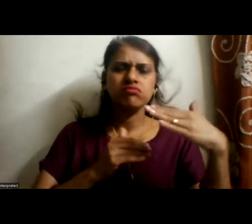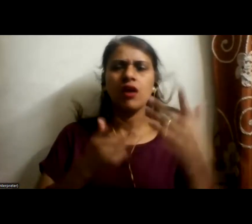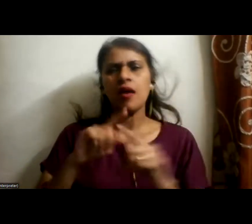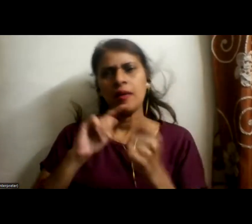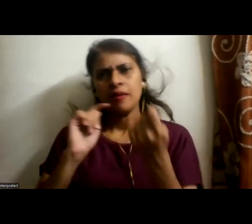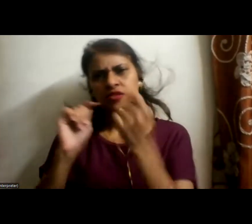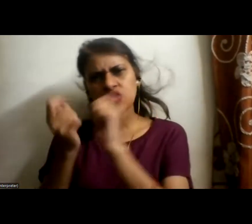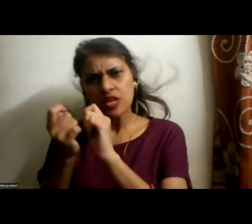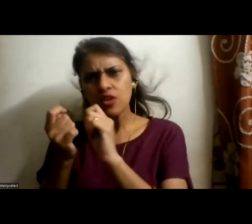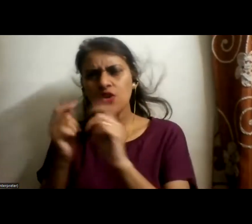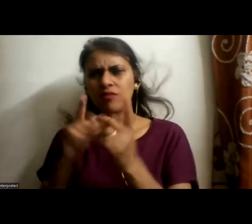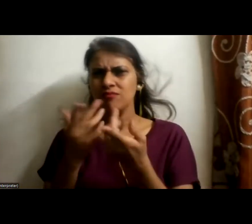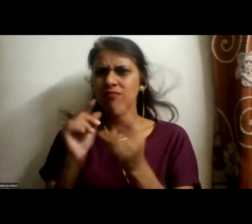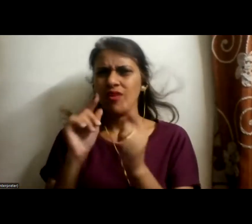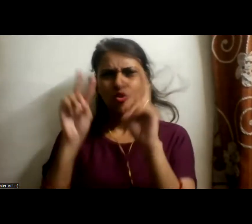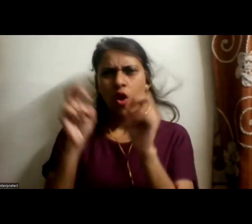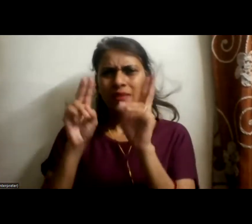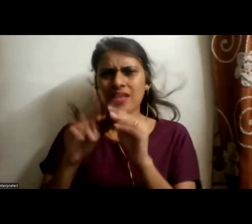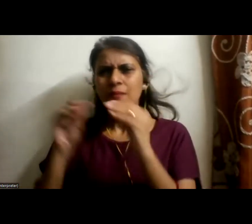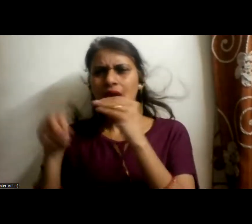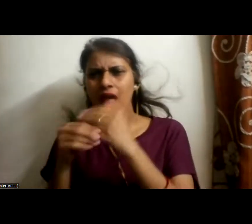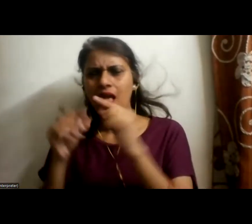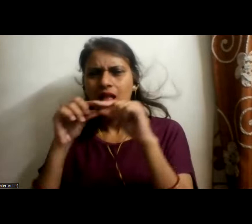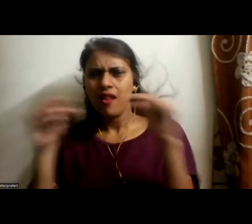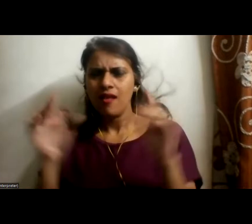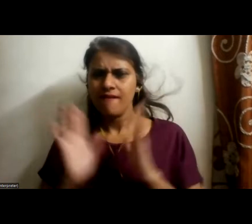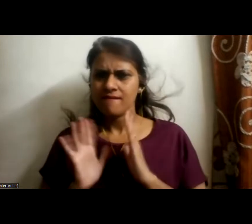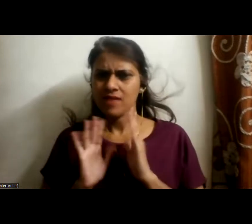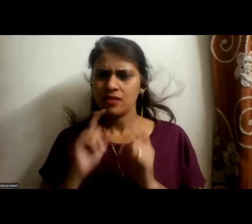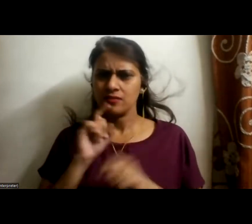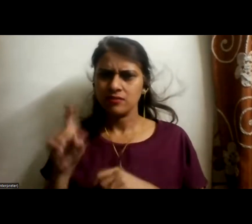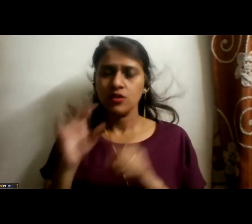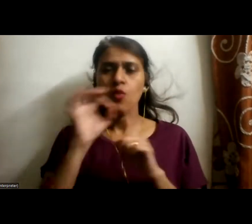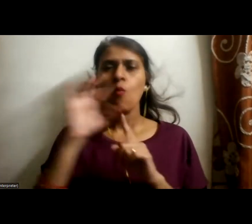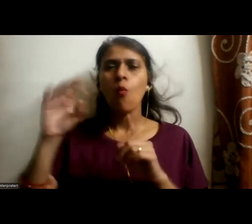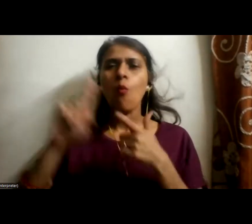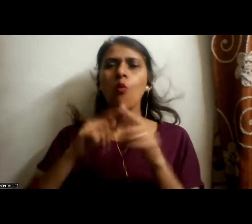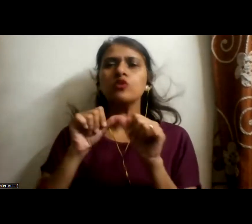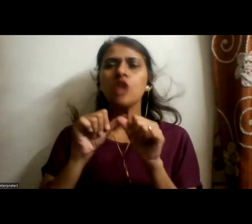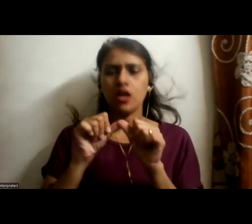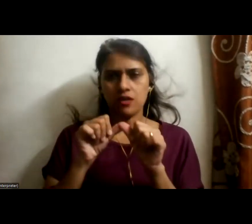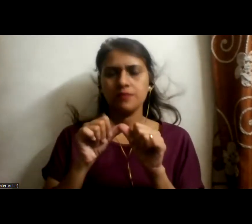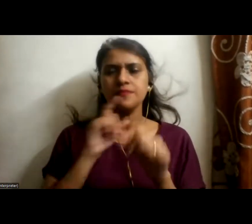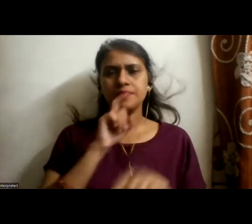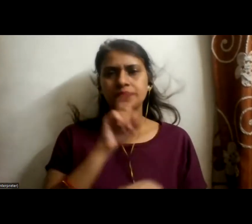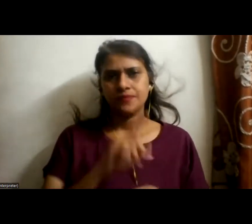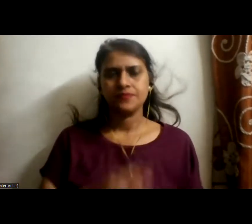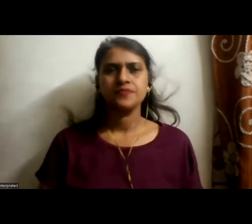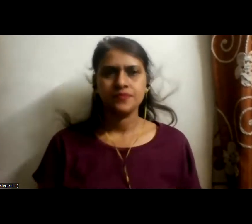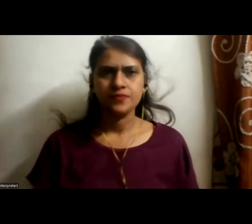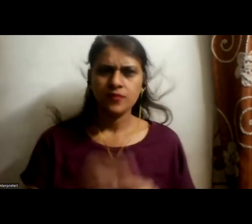that okay? May I know your name? Pooja this side. Pooja